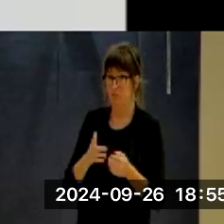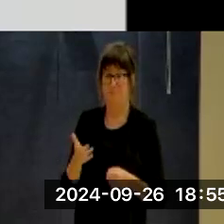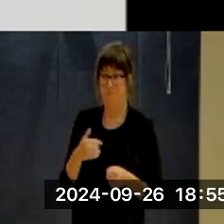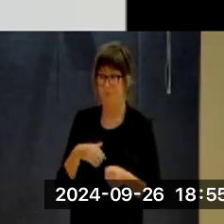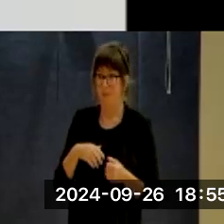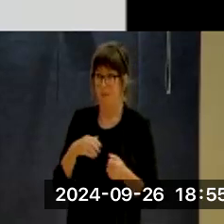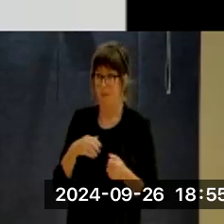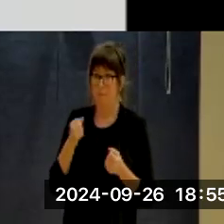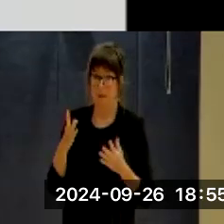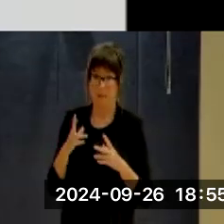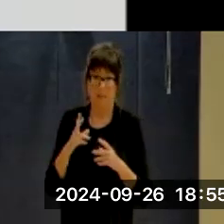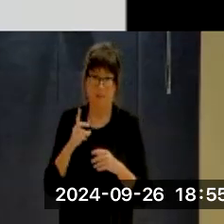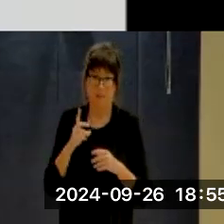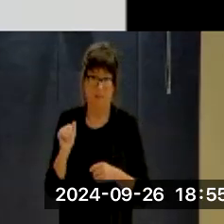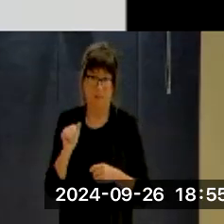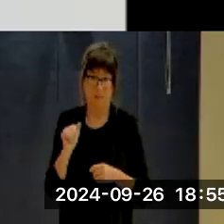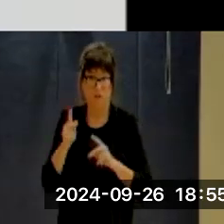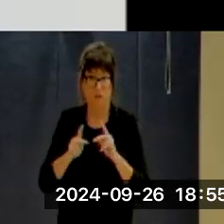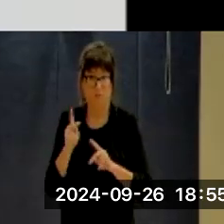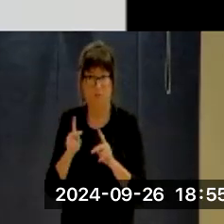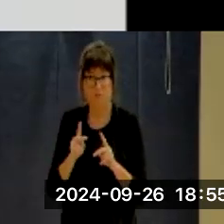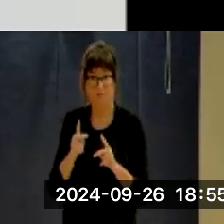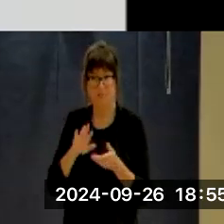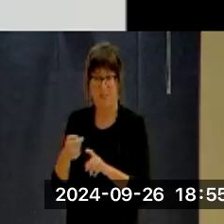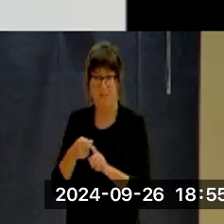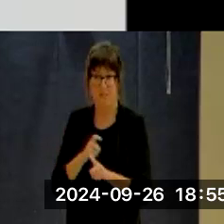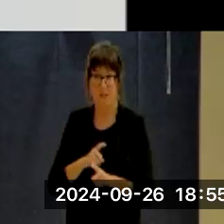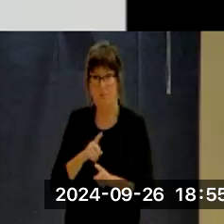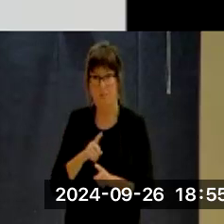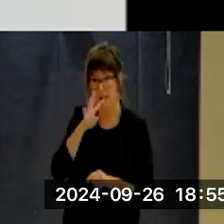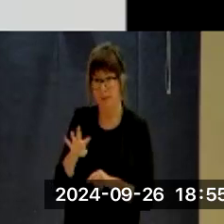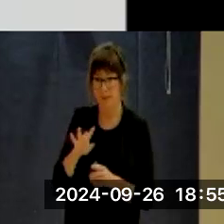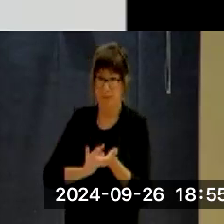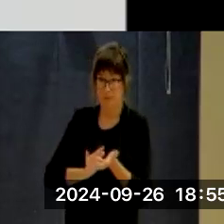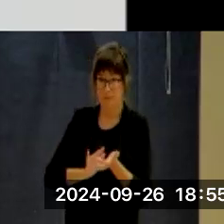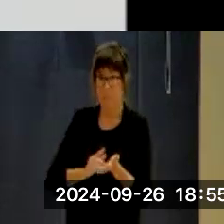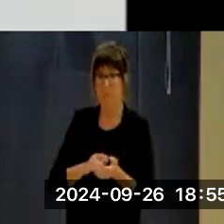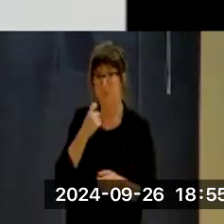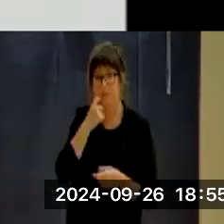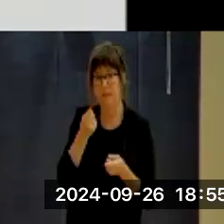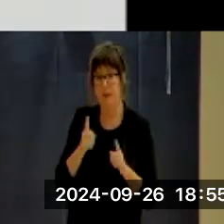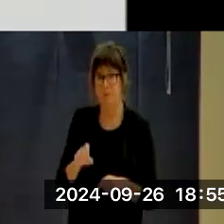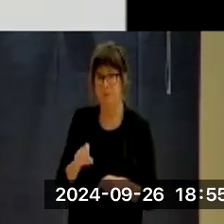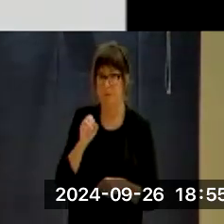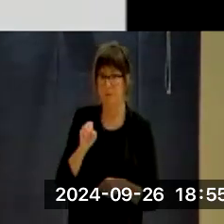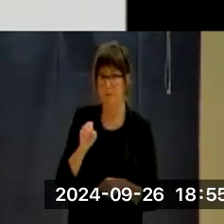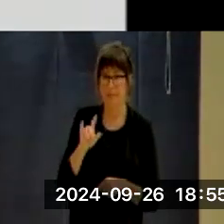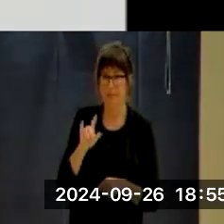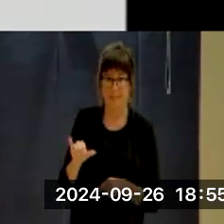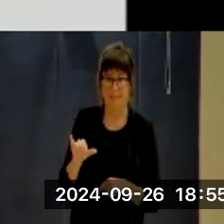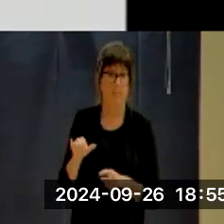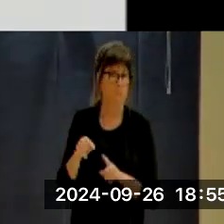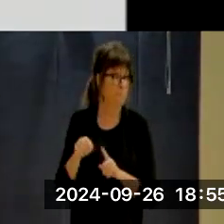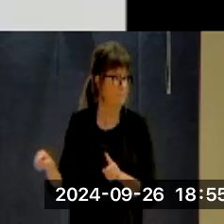The most recent case or most famous case that's recent might be Stacy Milburn Park, who died because of